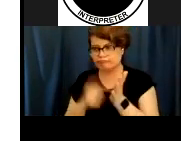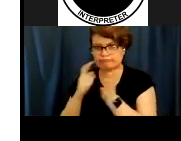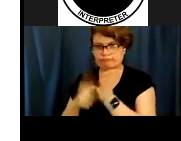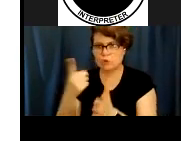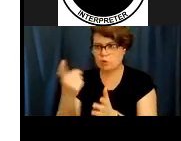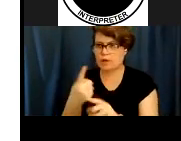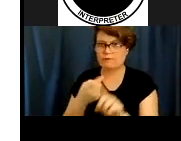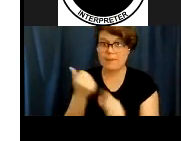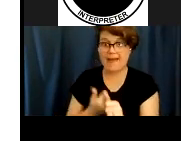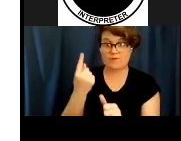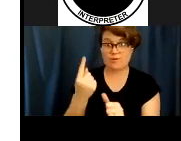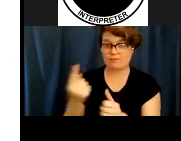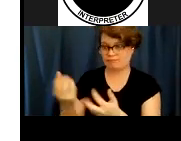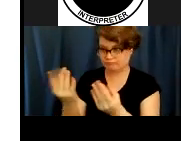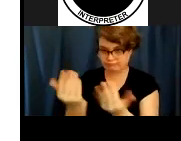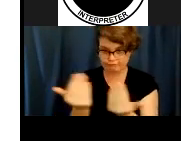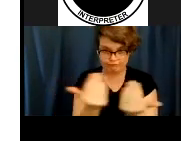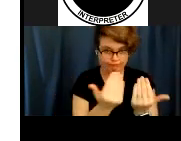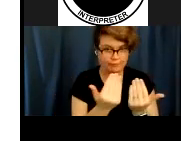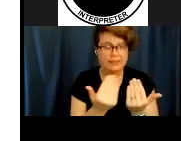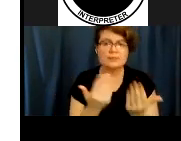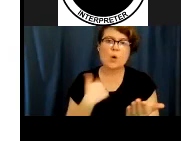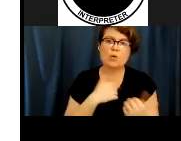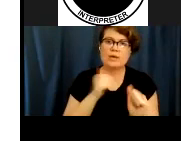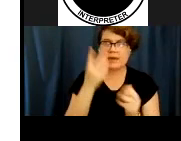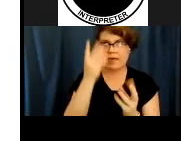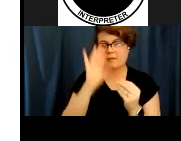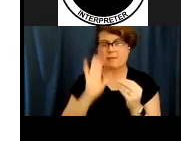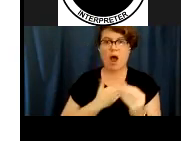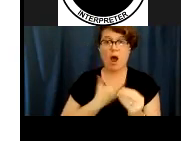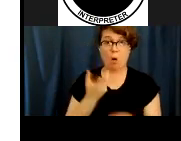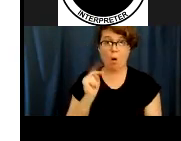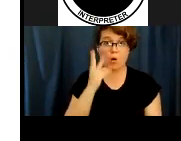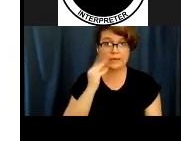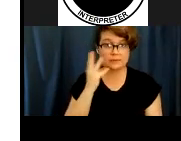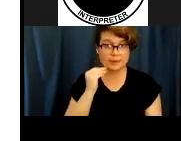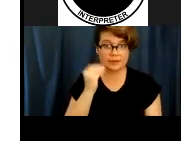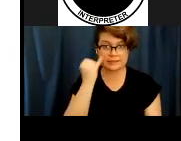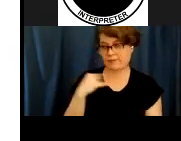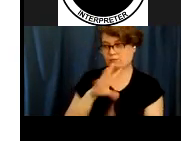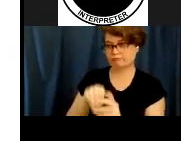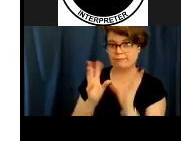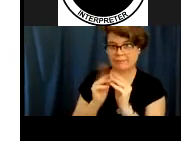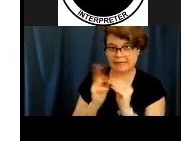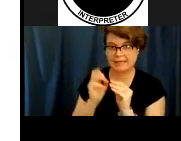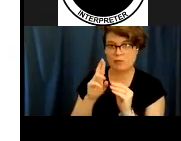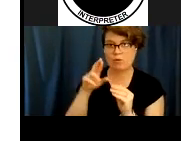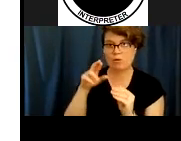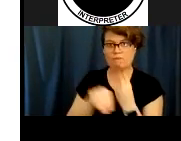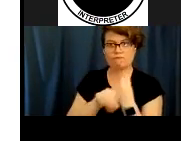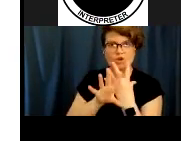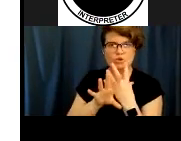so, you know, I think we can maybe reflect on our own experiences of being in a meeting or a space virtually